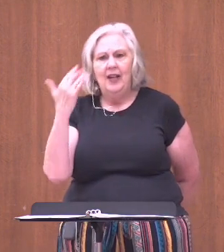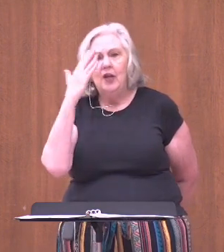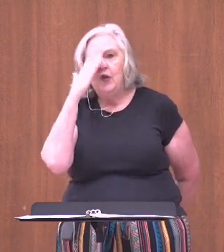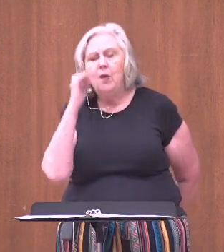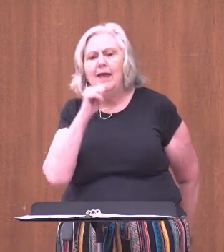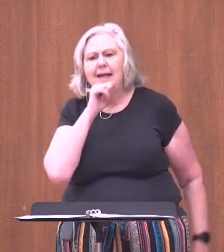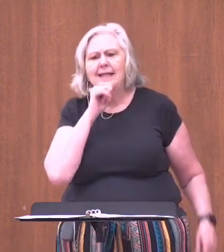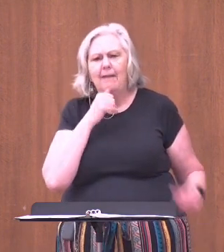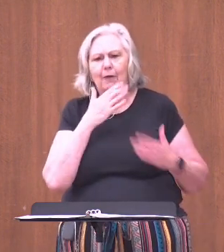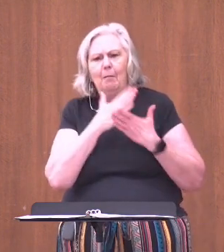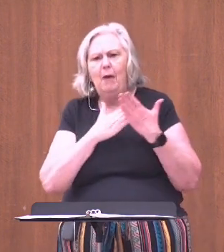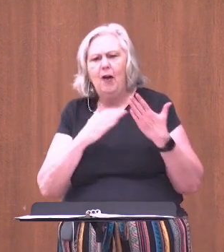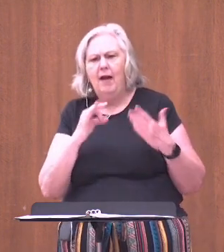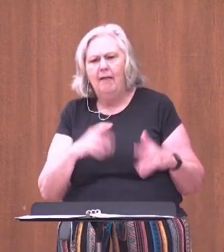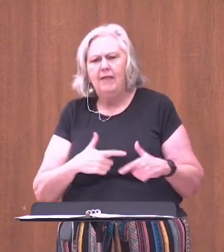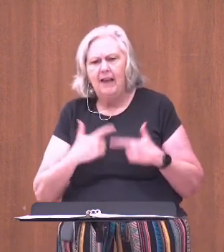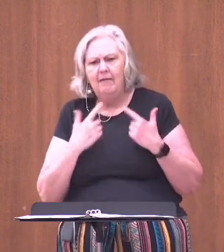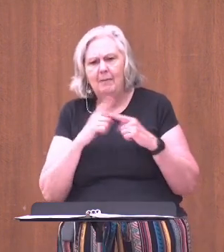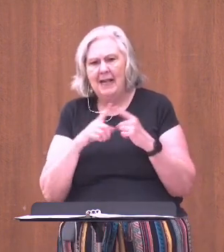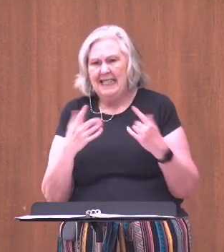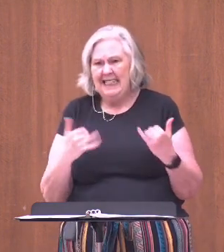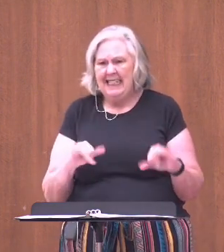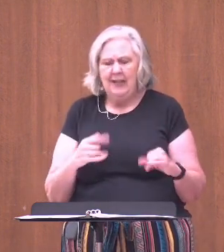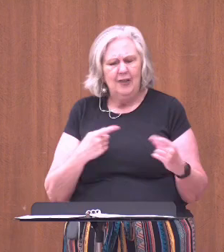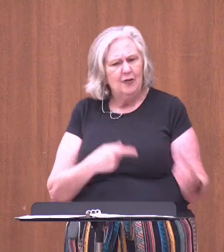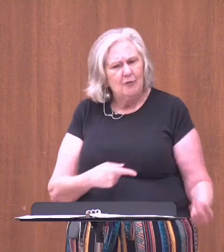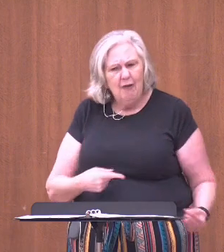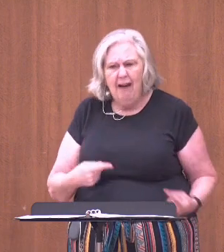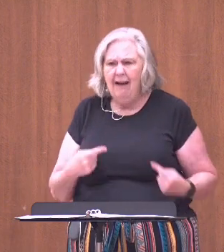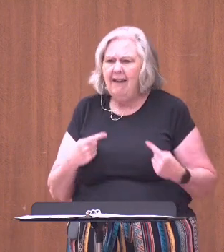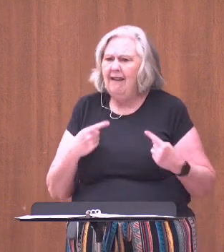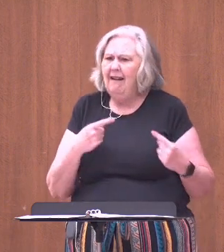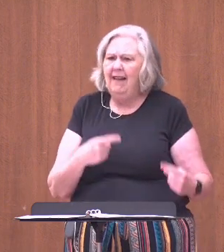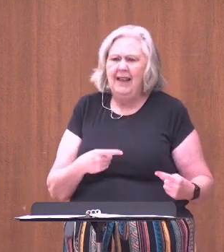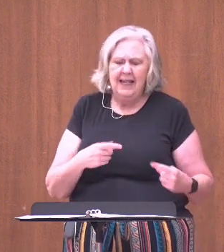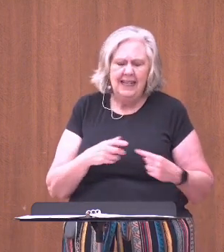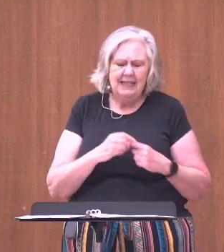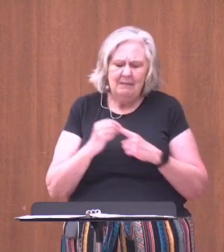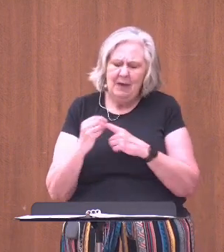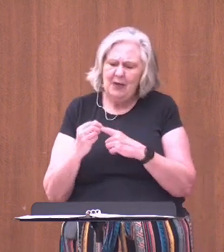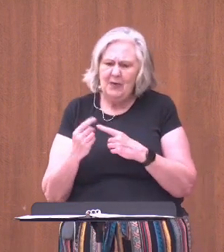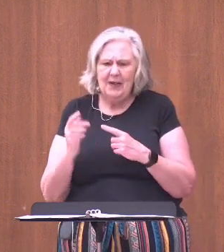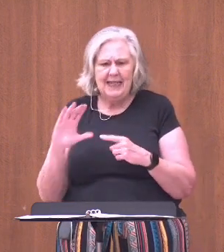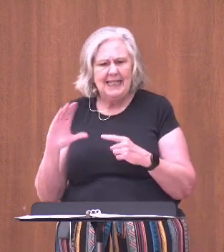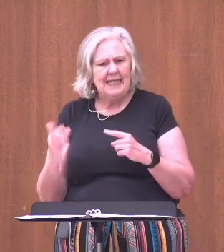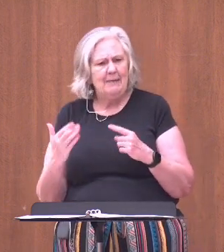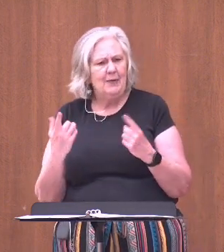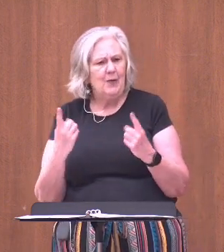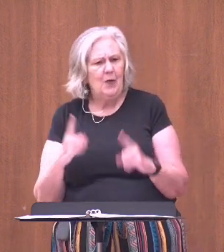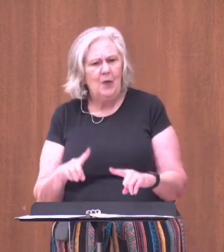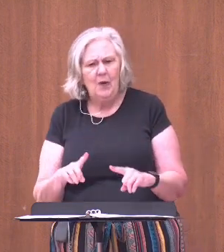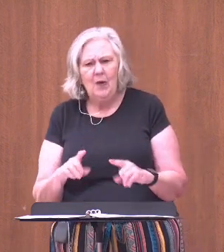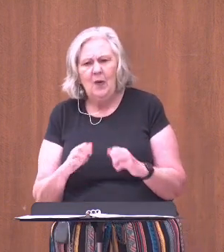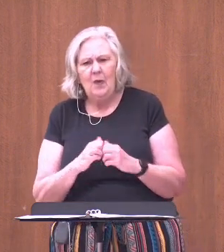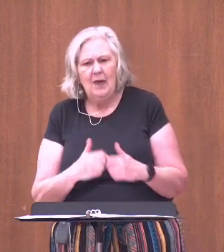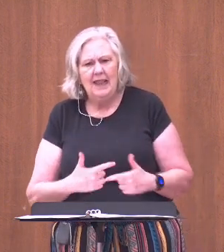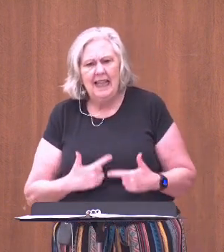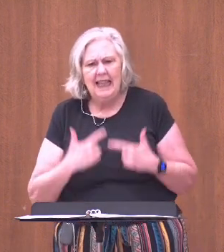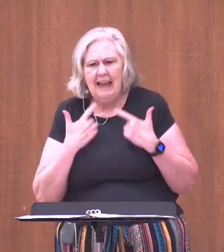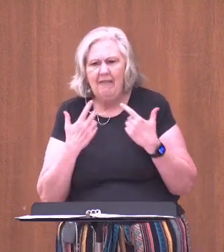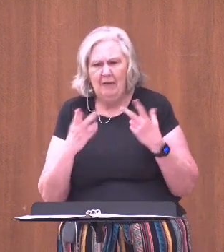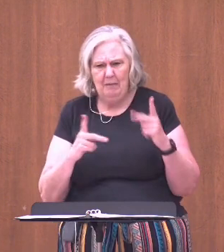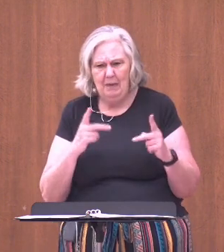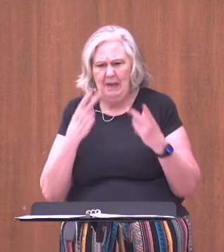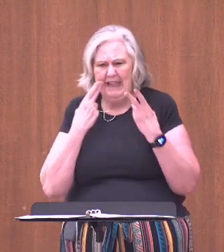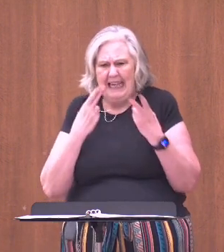a part of life, and yet we struggle, especially when suffering seems to occur with the lives of the